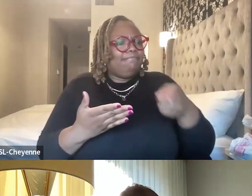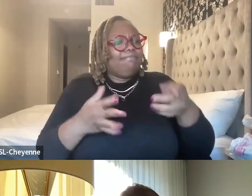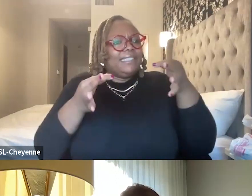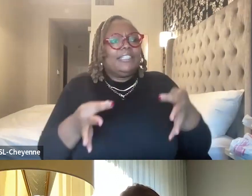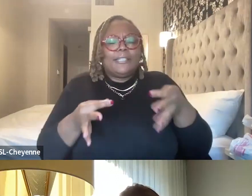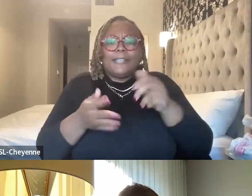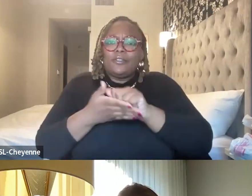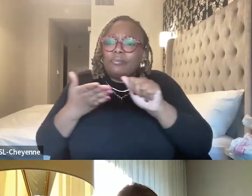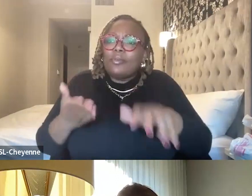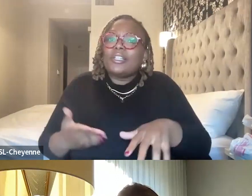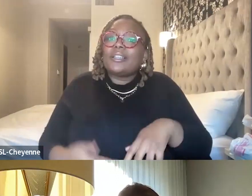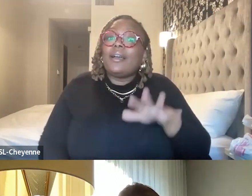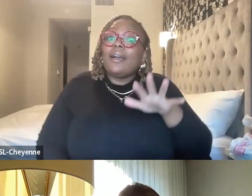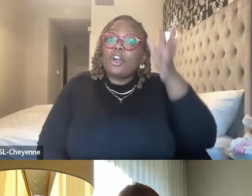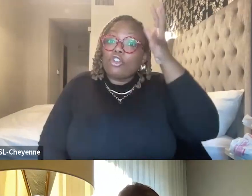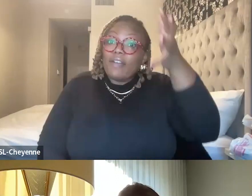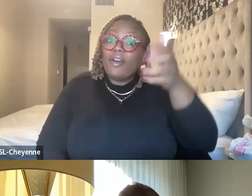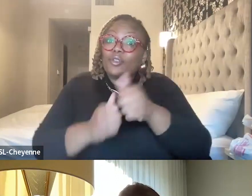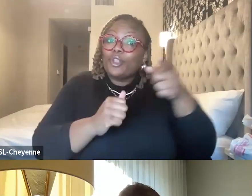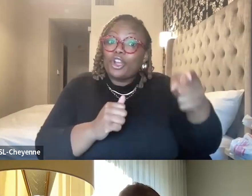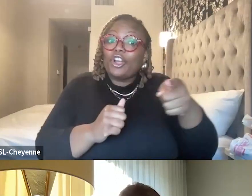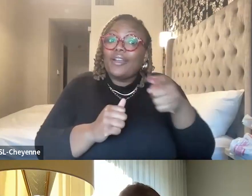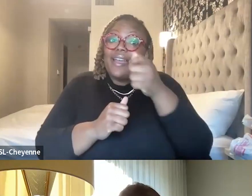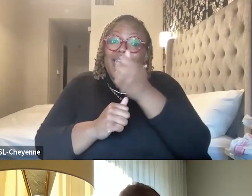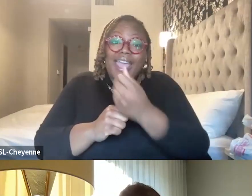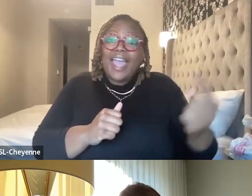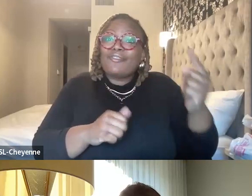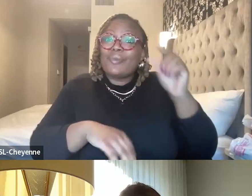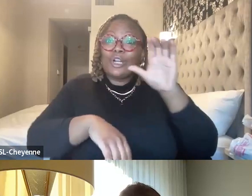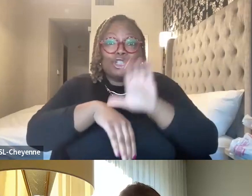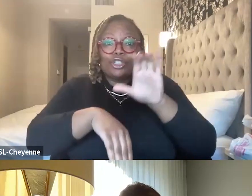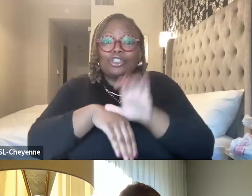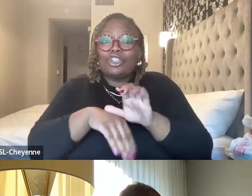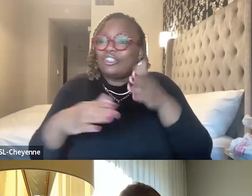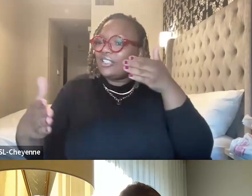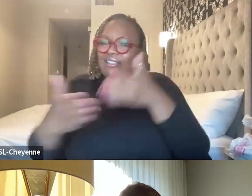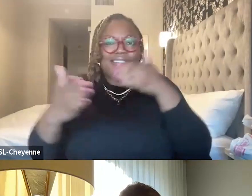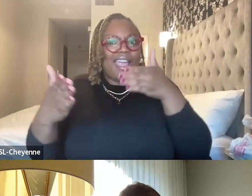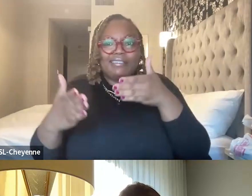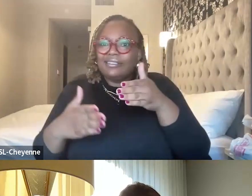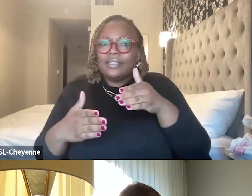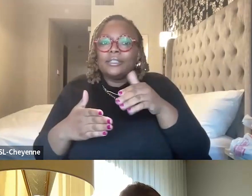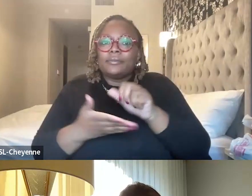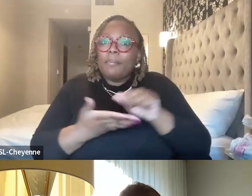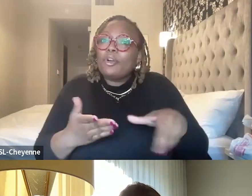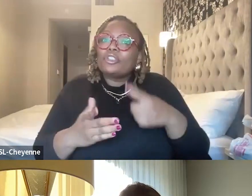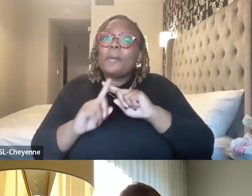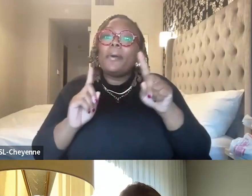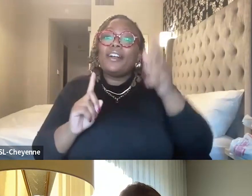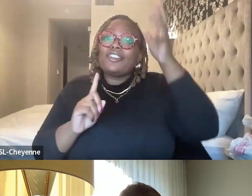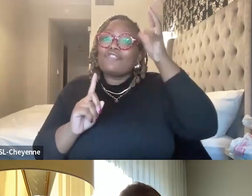her grandfather was with her. Of course, everybody on his church is against abortion, but he was with her